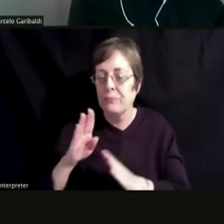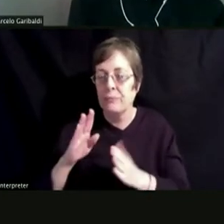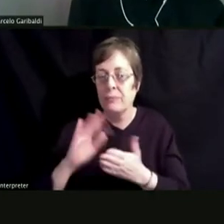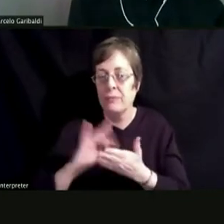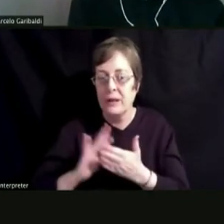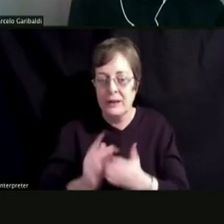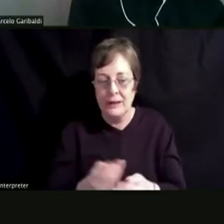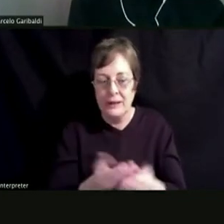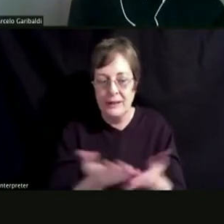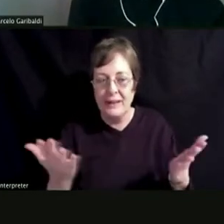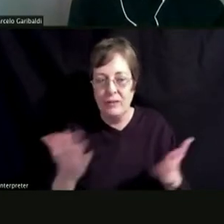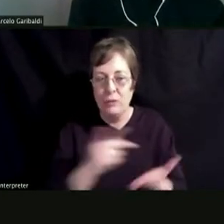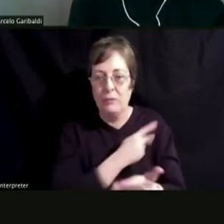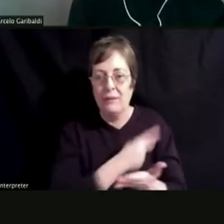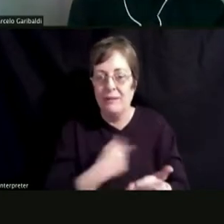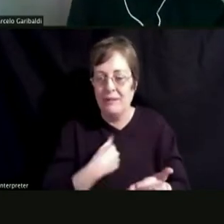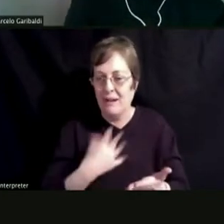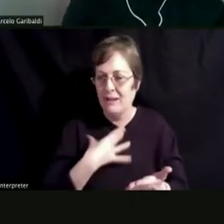part of that.